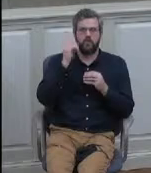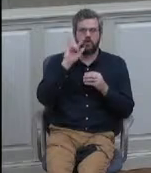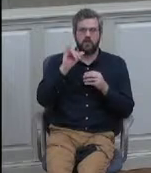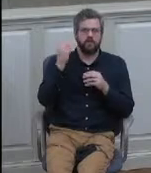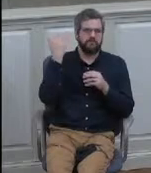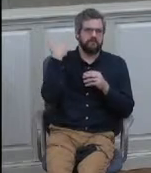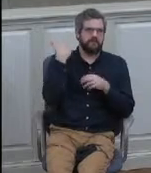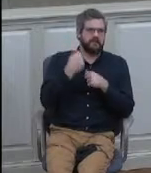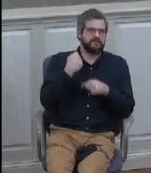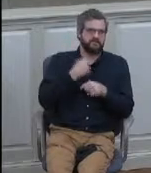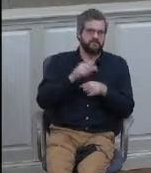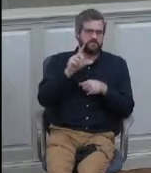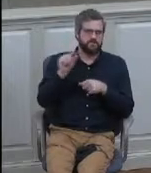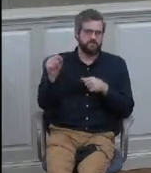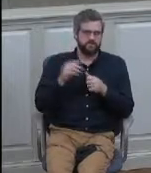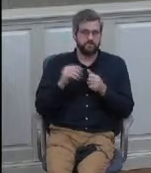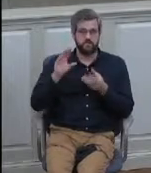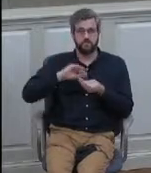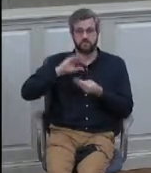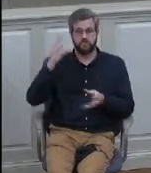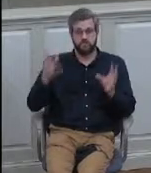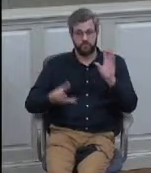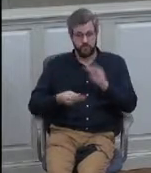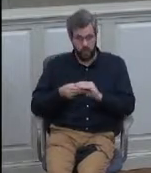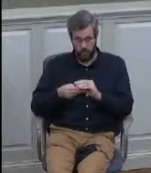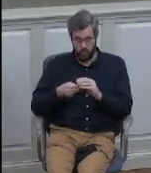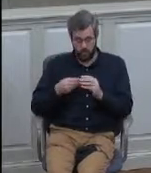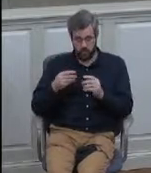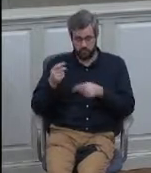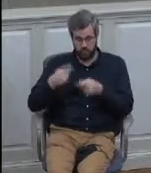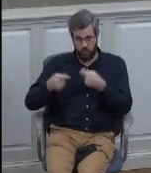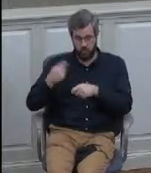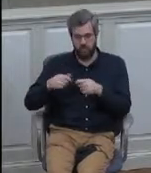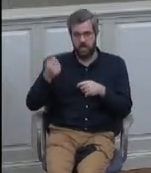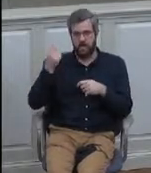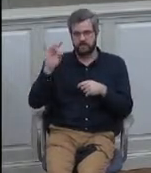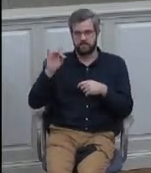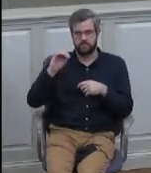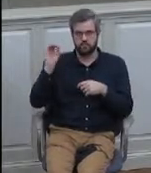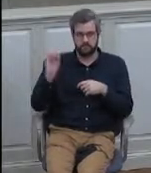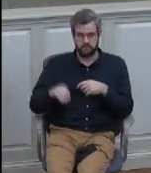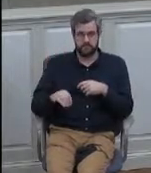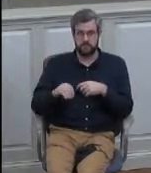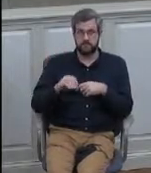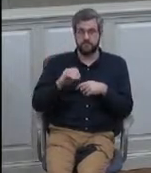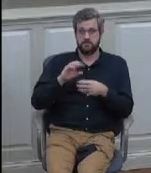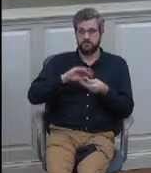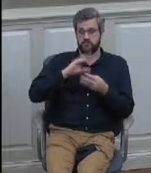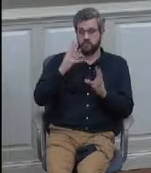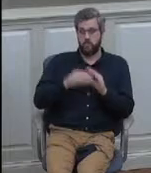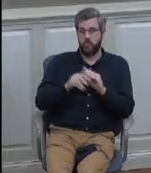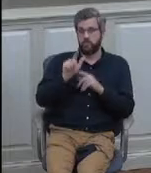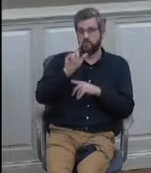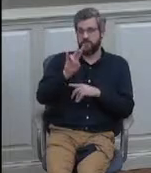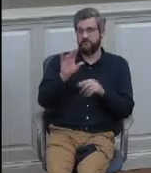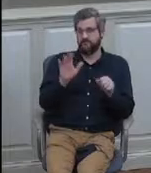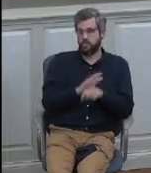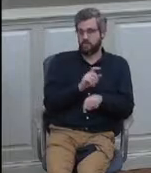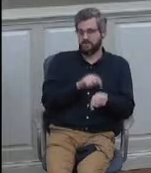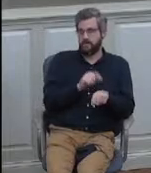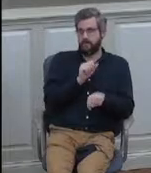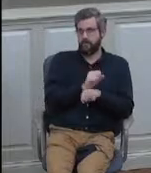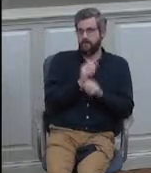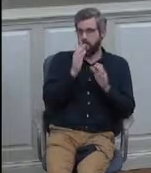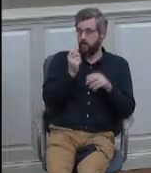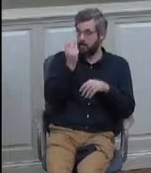2020. Our total city turnover was 18%. We had 27 total full-time employees, and this is just